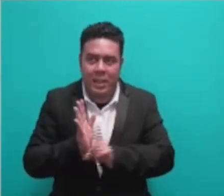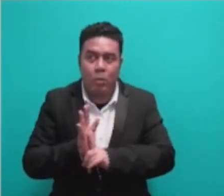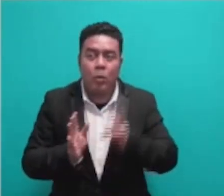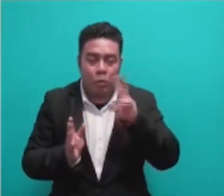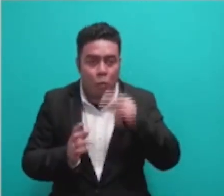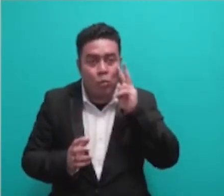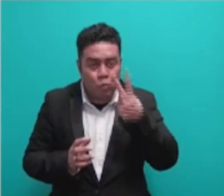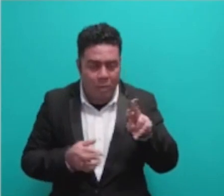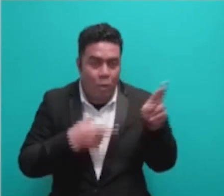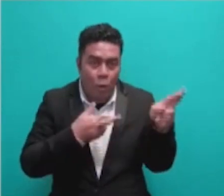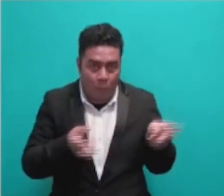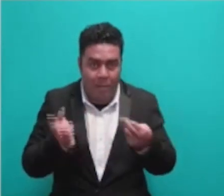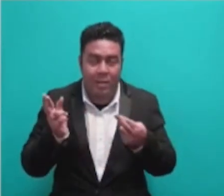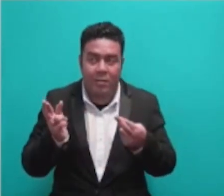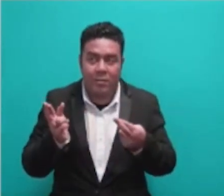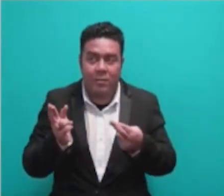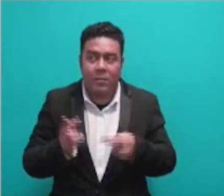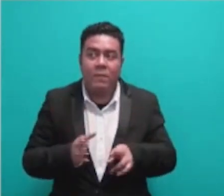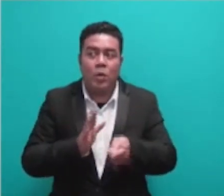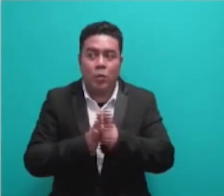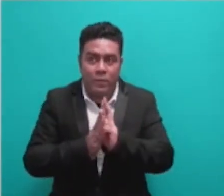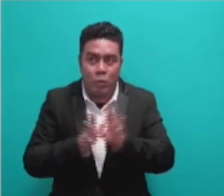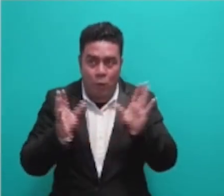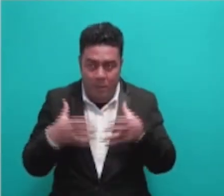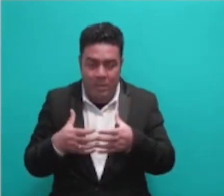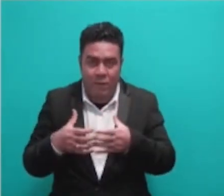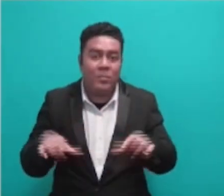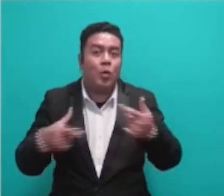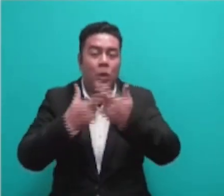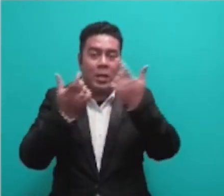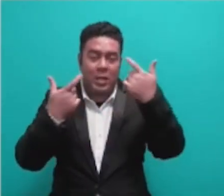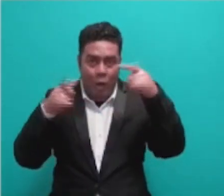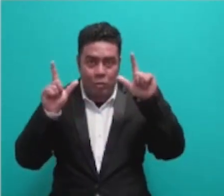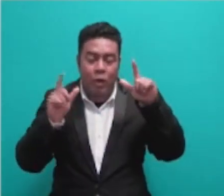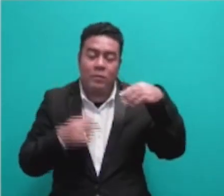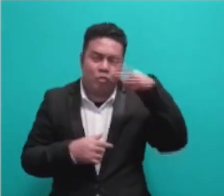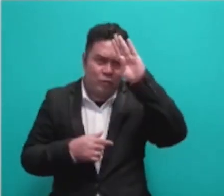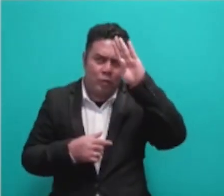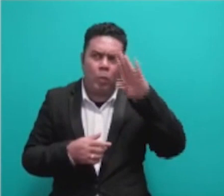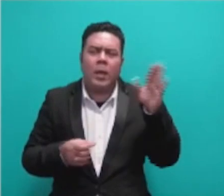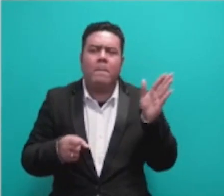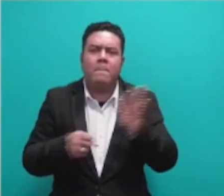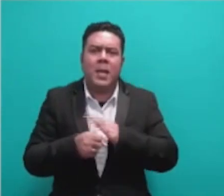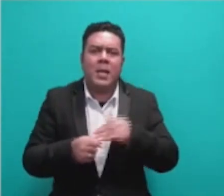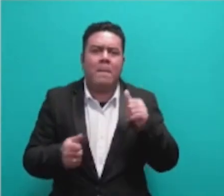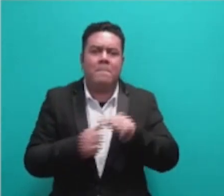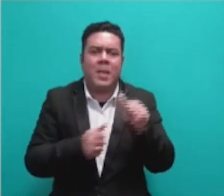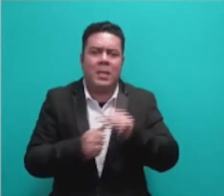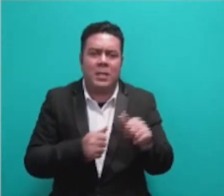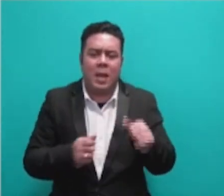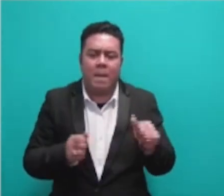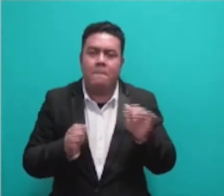look into the recommendations of the review committee of the Great Council of Chiefs, so we can make a better form of the